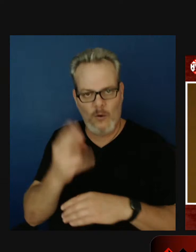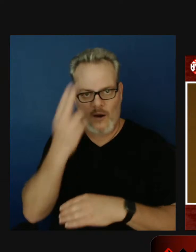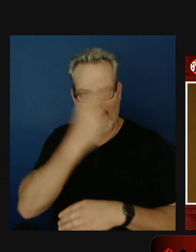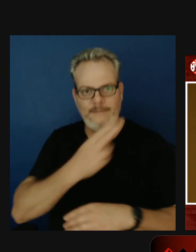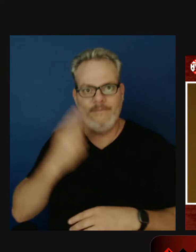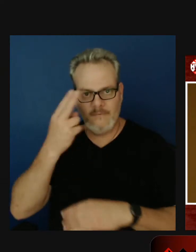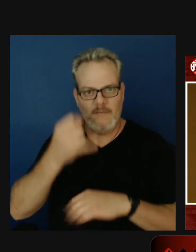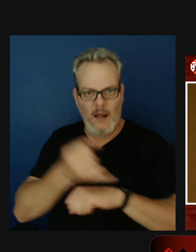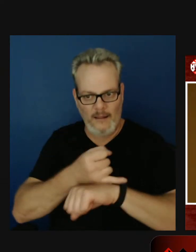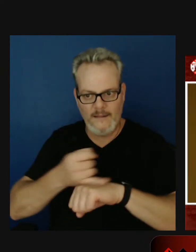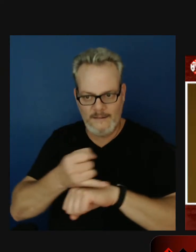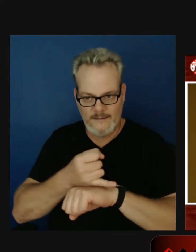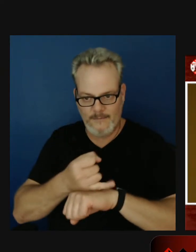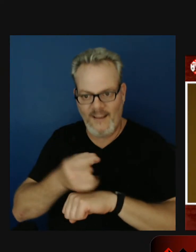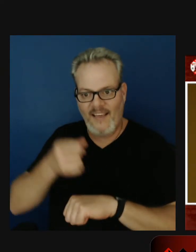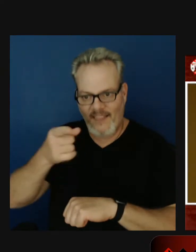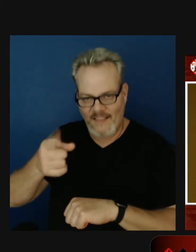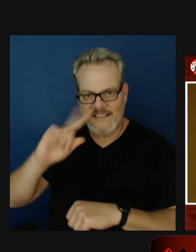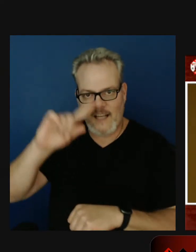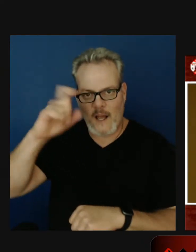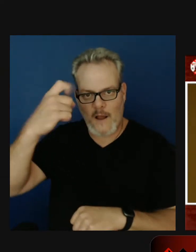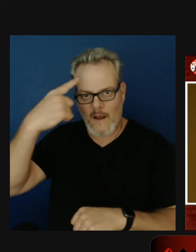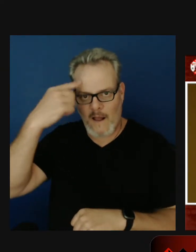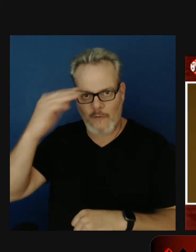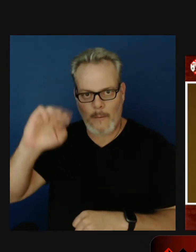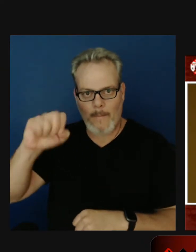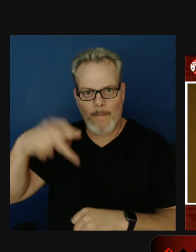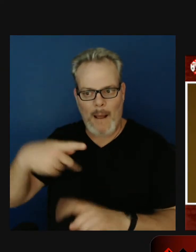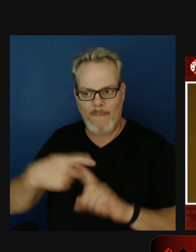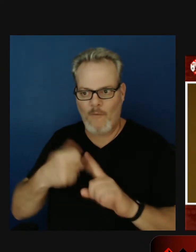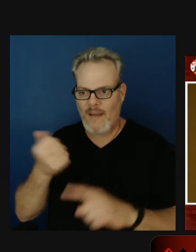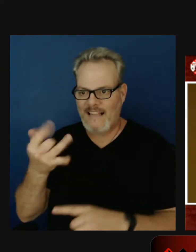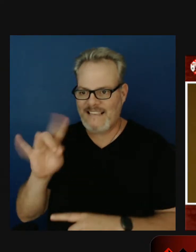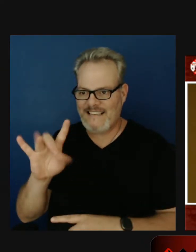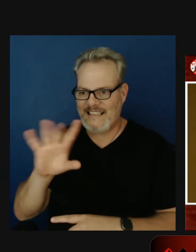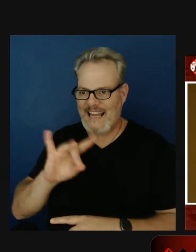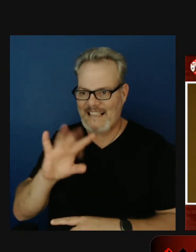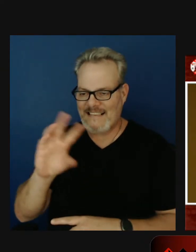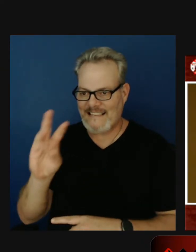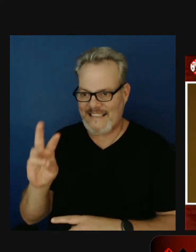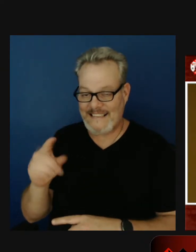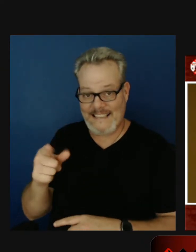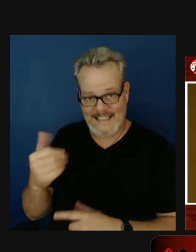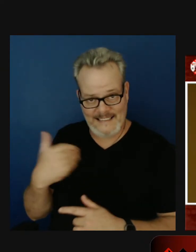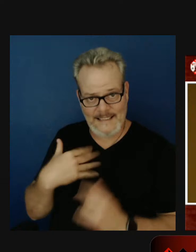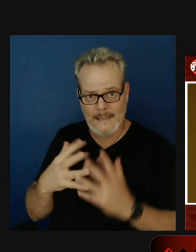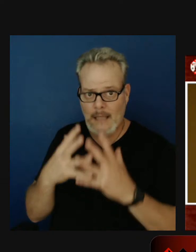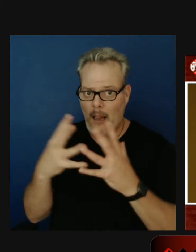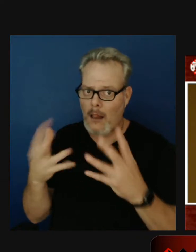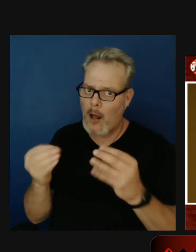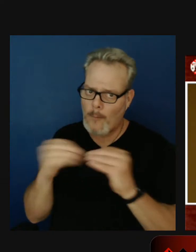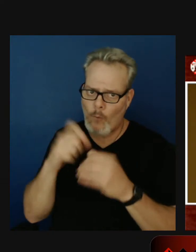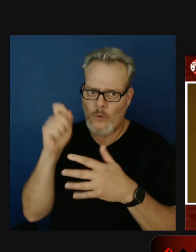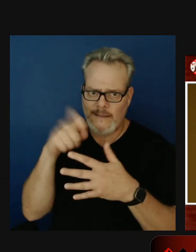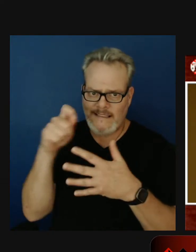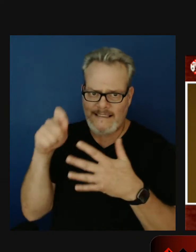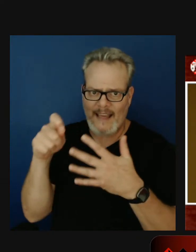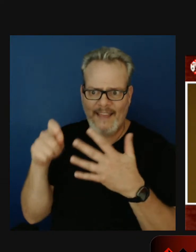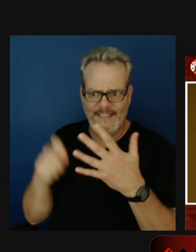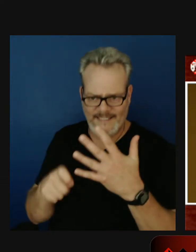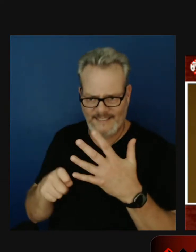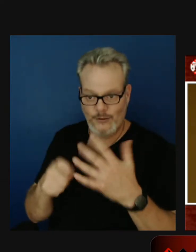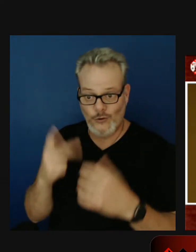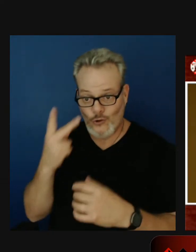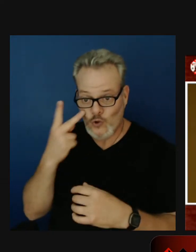this is a Hawaiian government map from 1886. And this has a lot more detail on it than some of the previous maps. You can see the